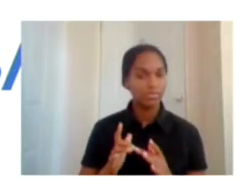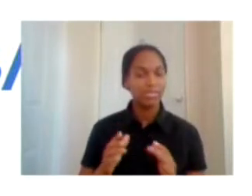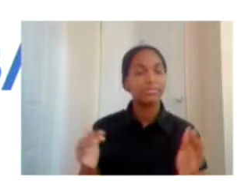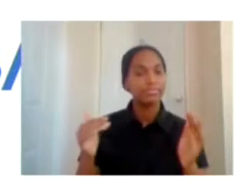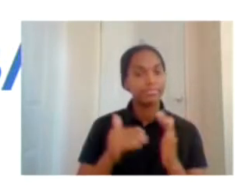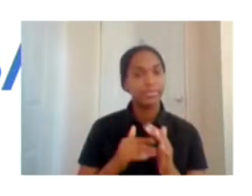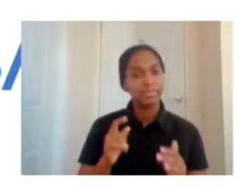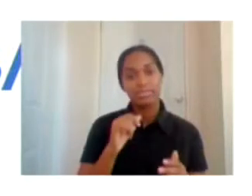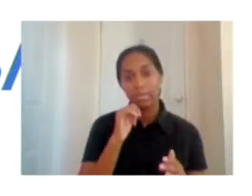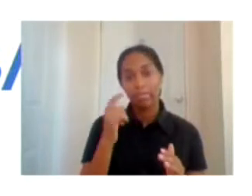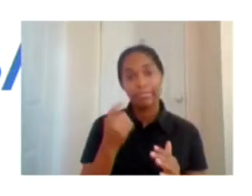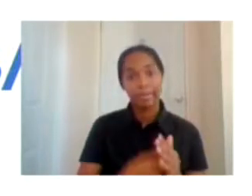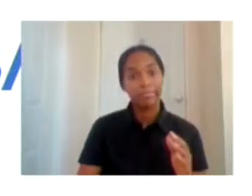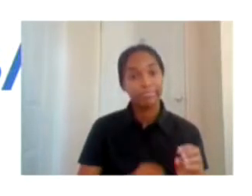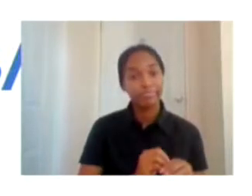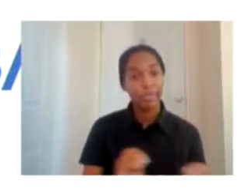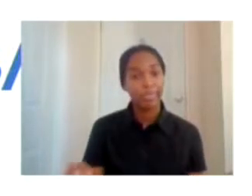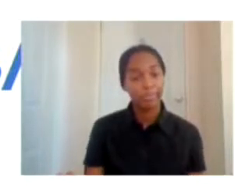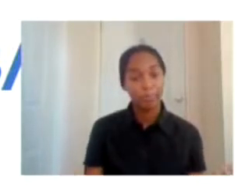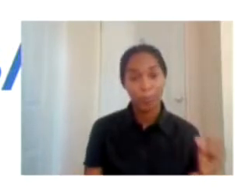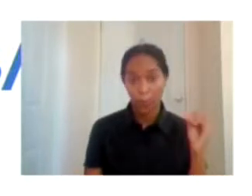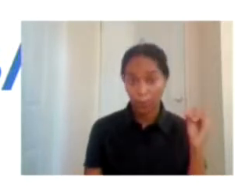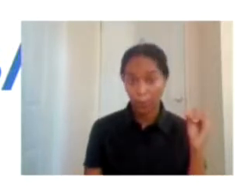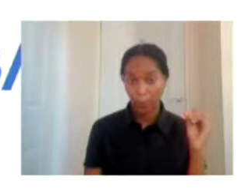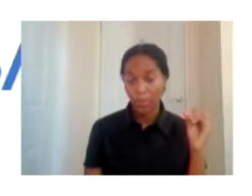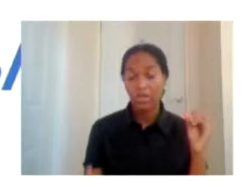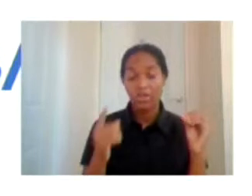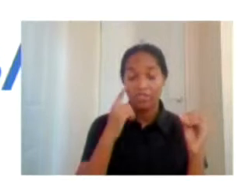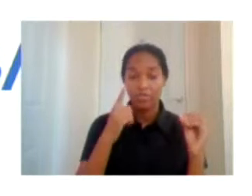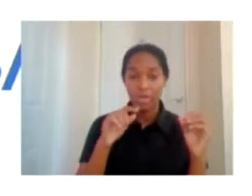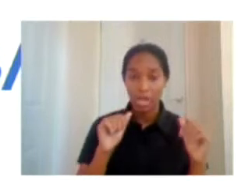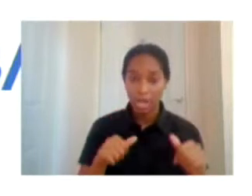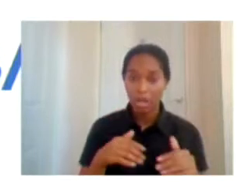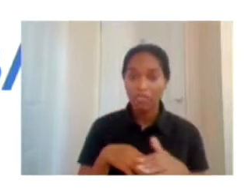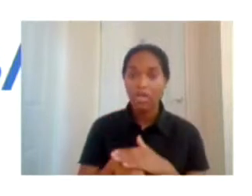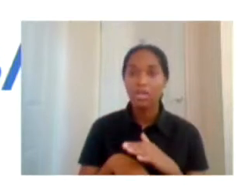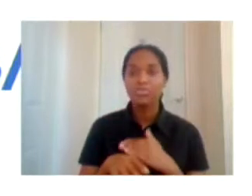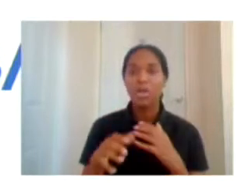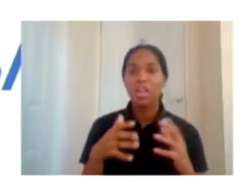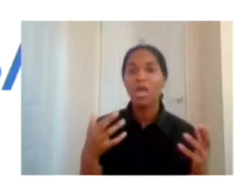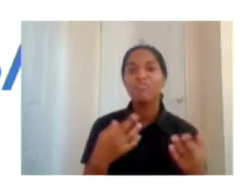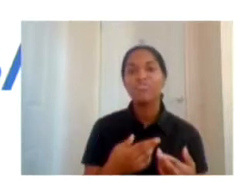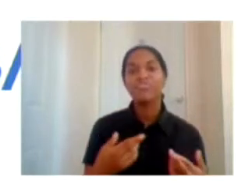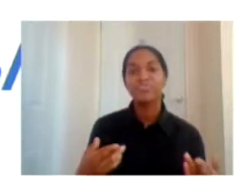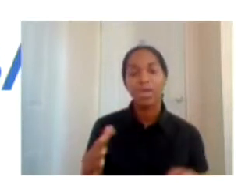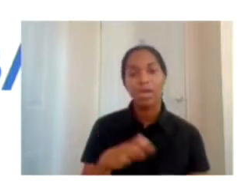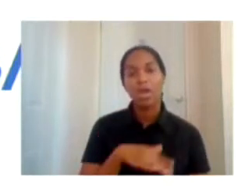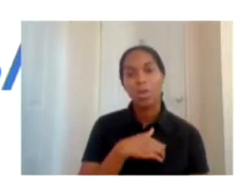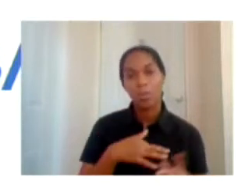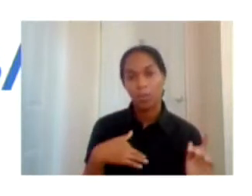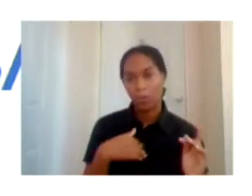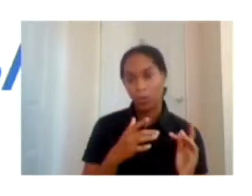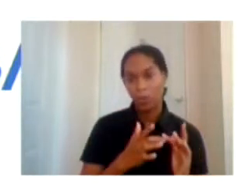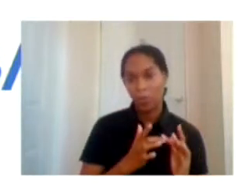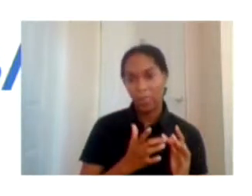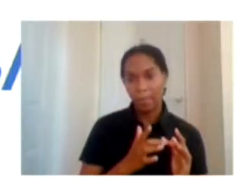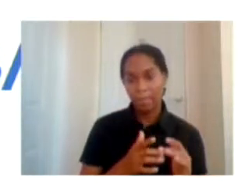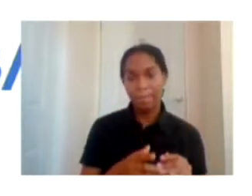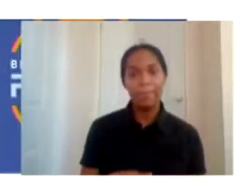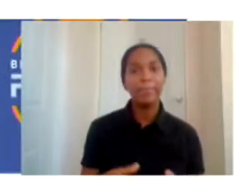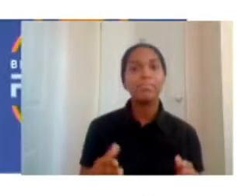doesn't cost you a thing to have access to a lot of resources on our website. And